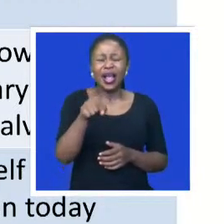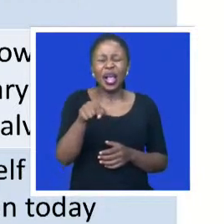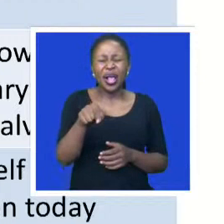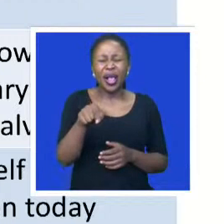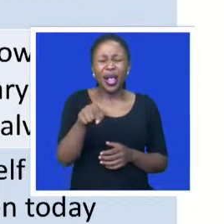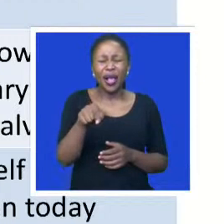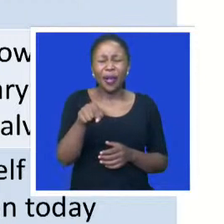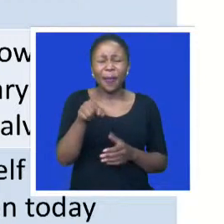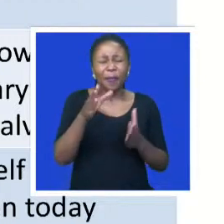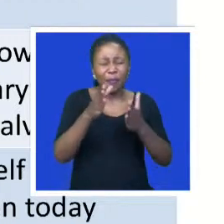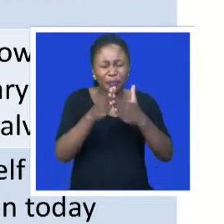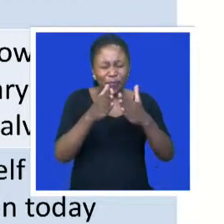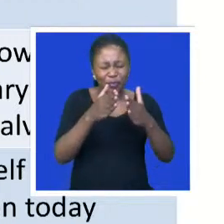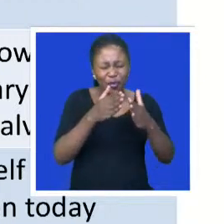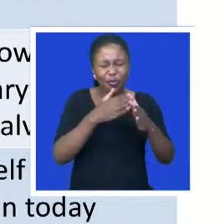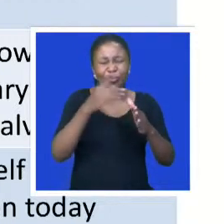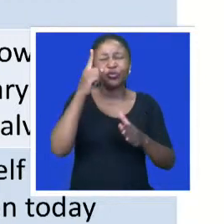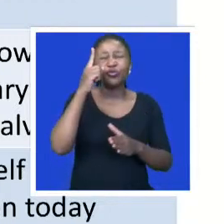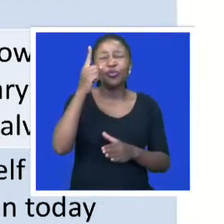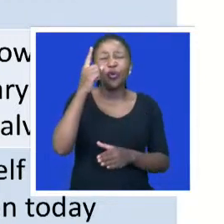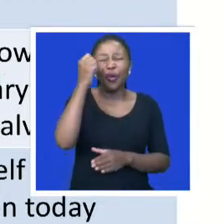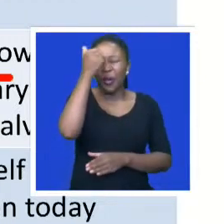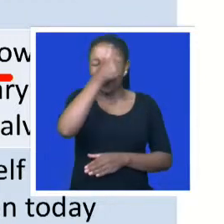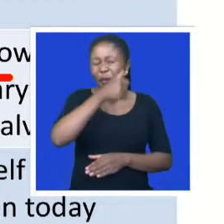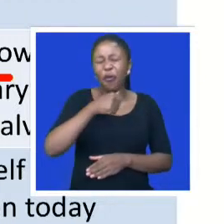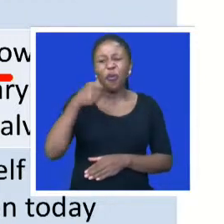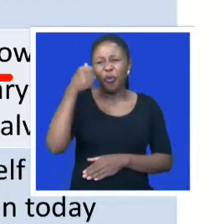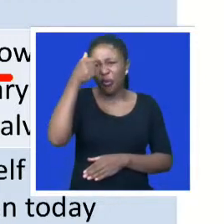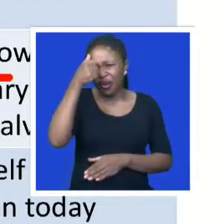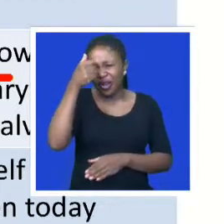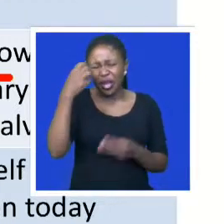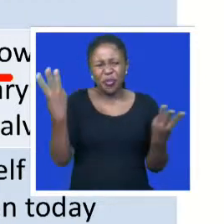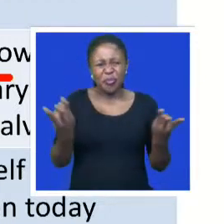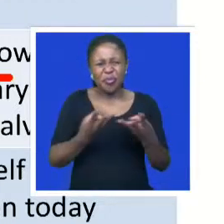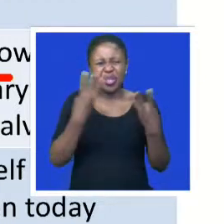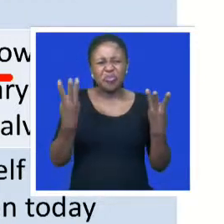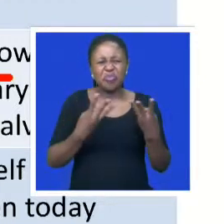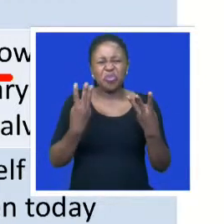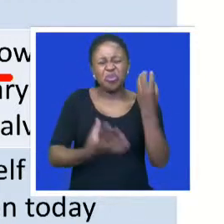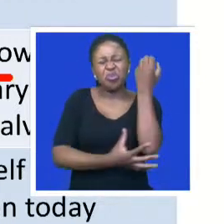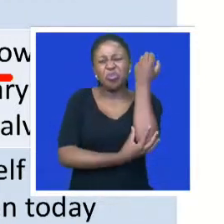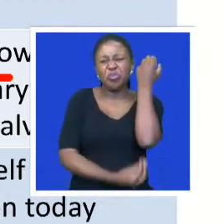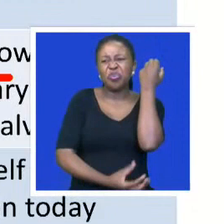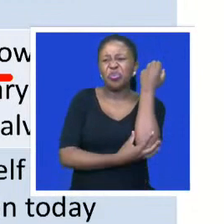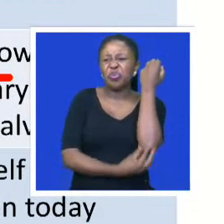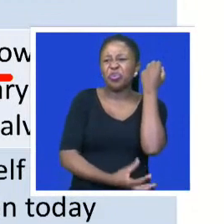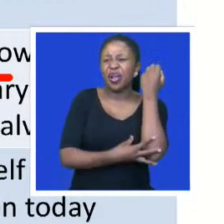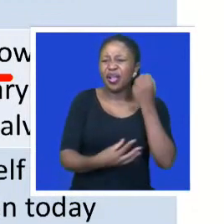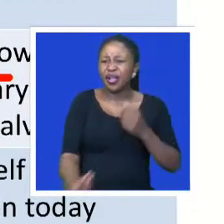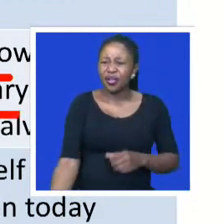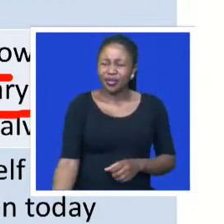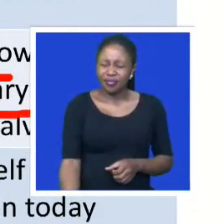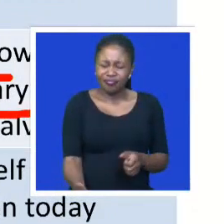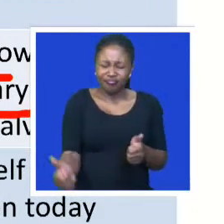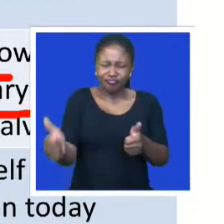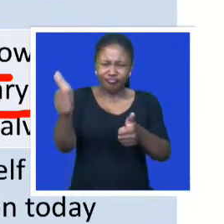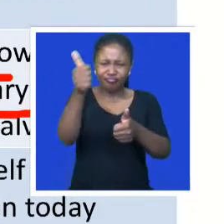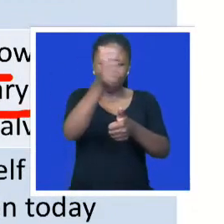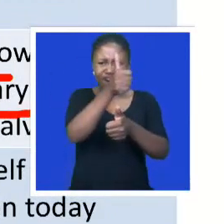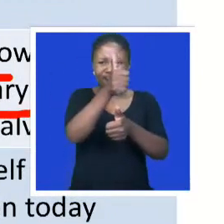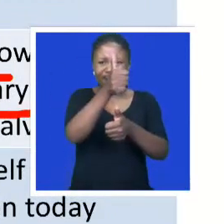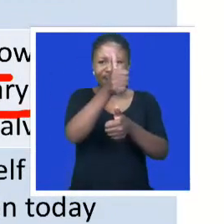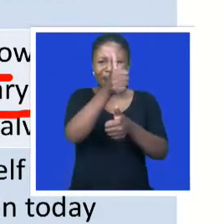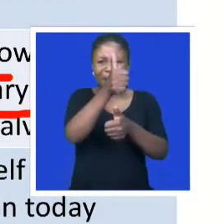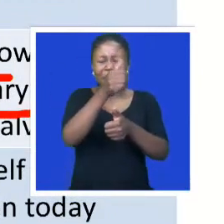at the meaning. God cares for the lowly, poor and powerless. Mary